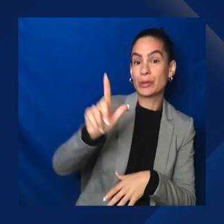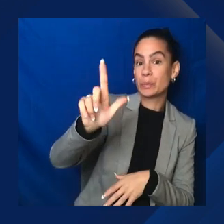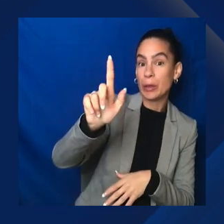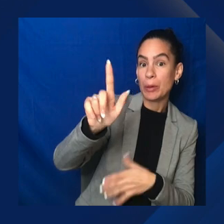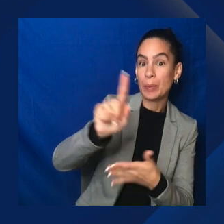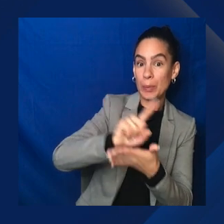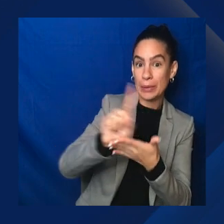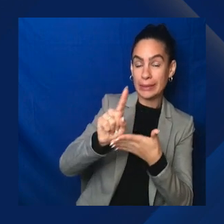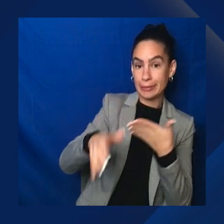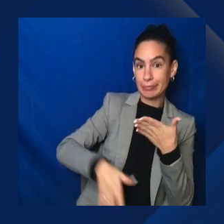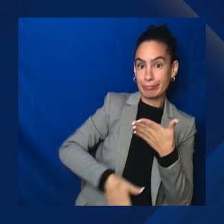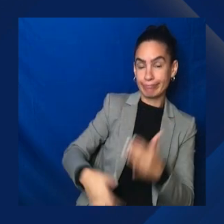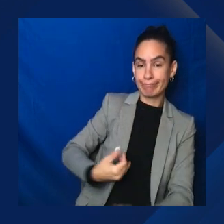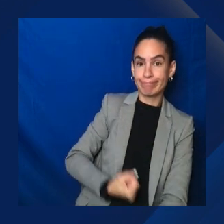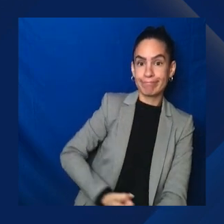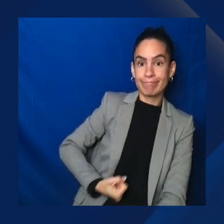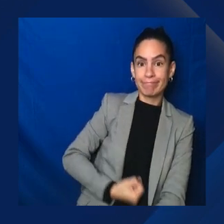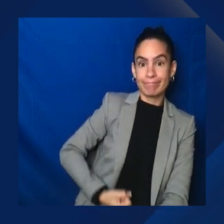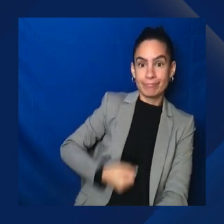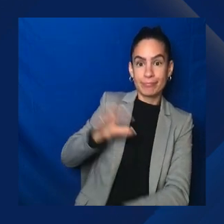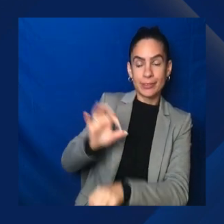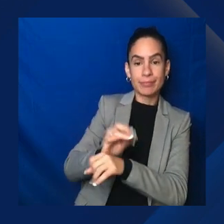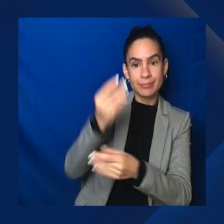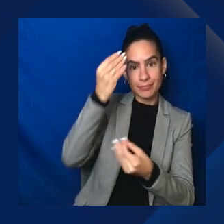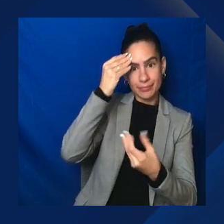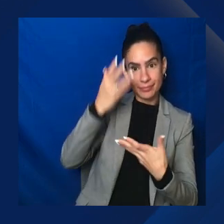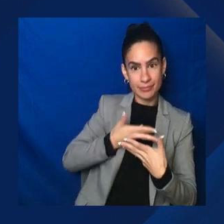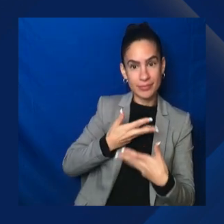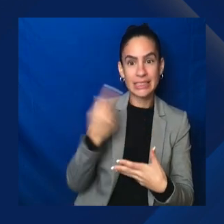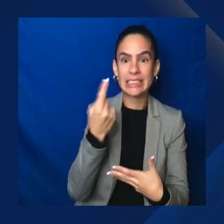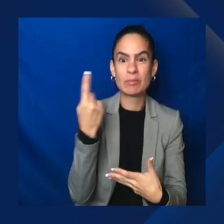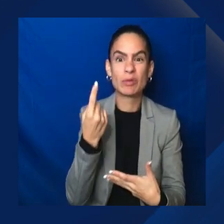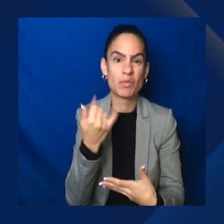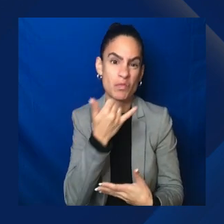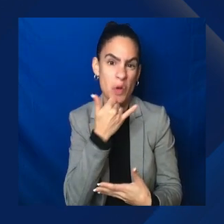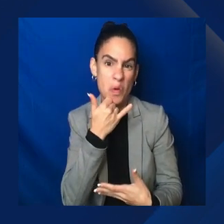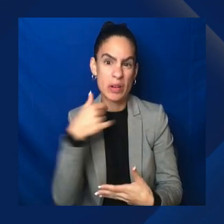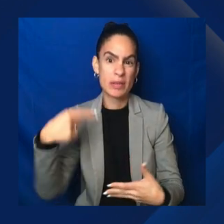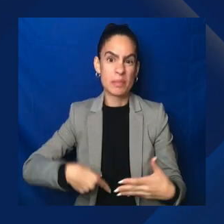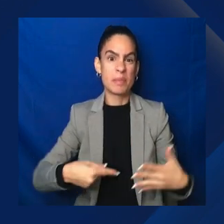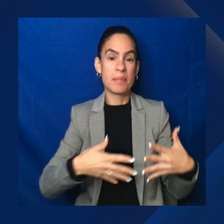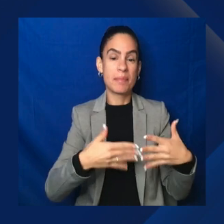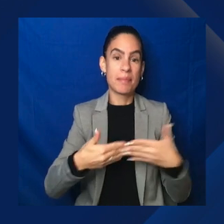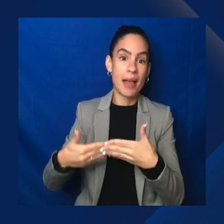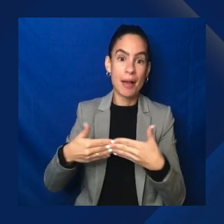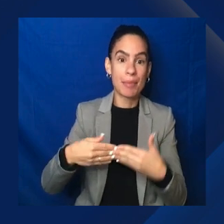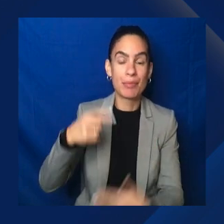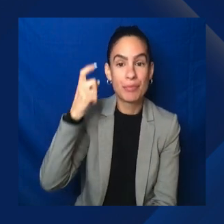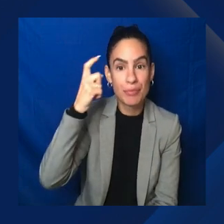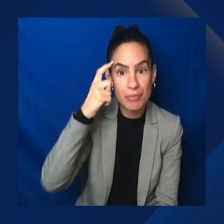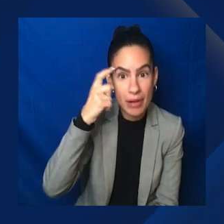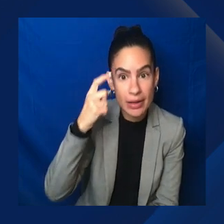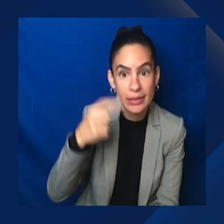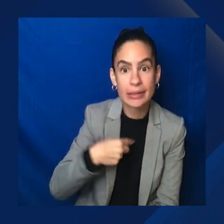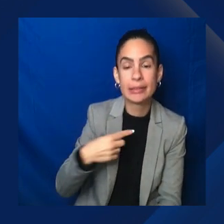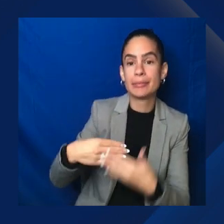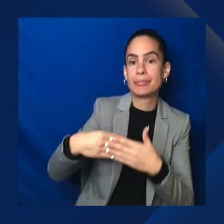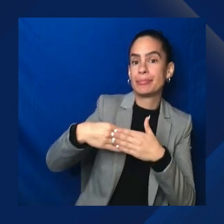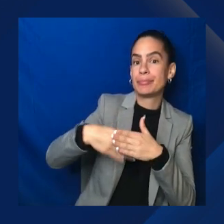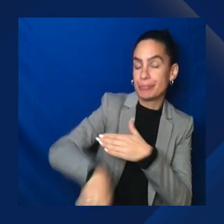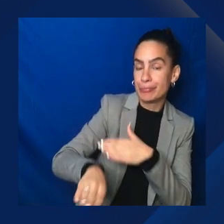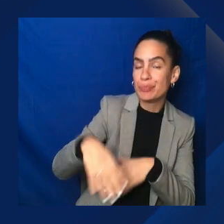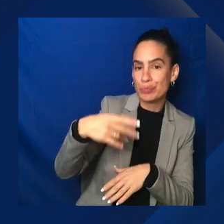appointment that my baby had something wrong with his brain. I delivered preterm at 35 weeks. I had